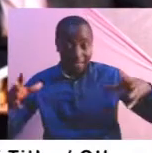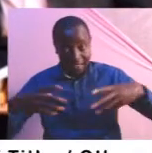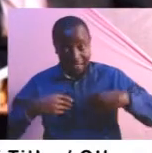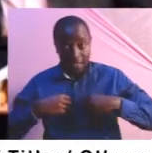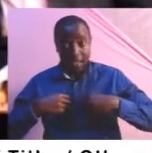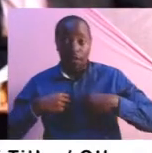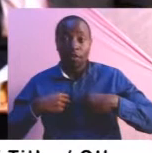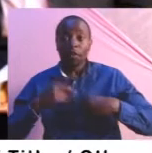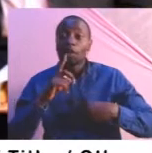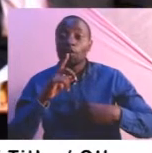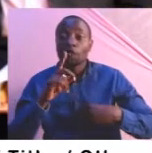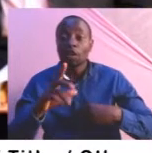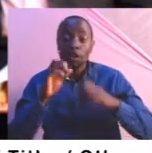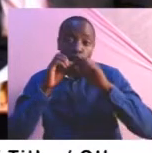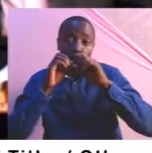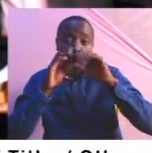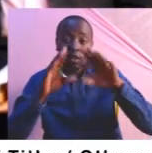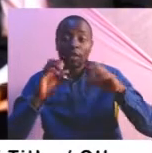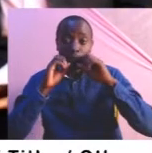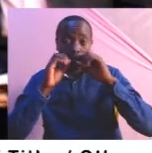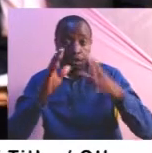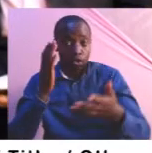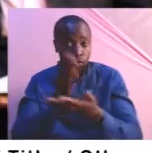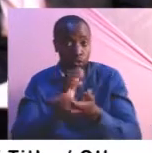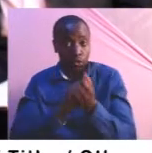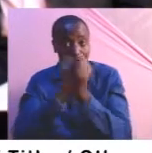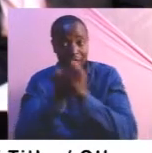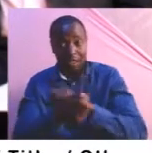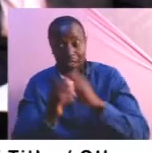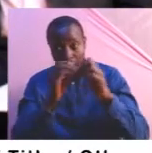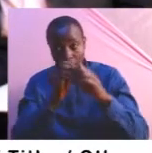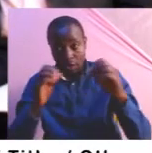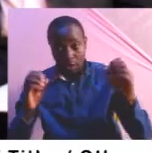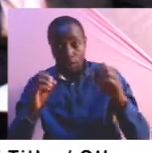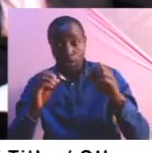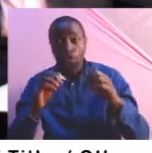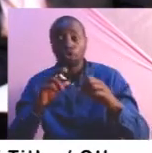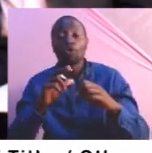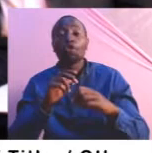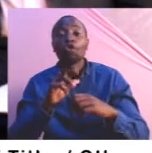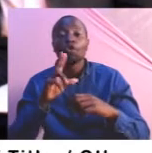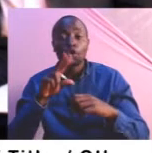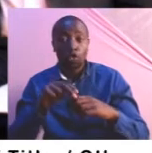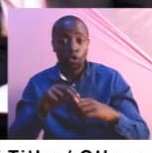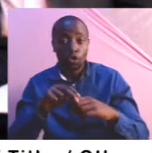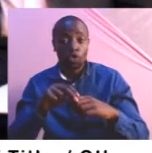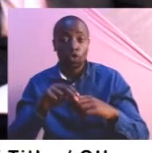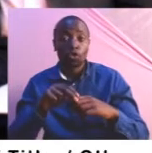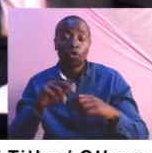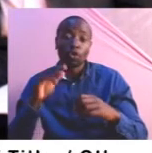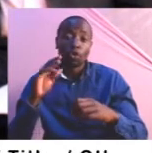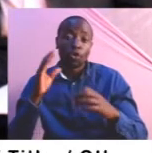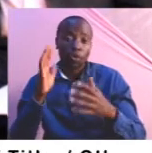to bless. He has blessed, and I cannot change it. No misfortune is seen in Jacob, no misery